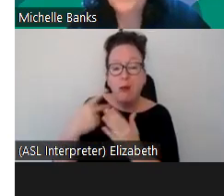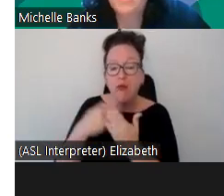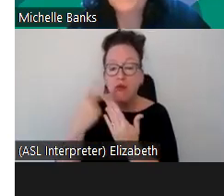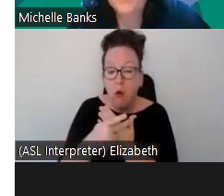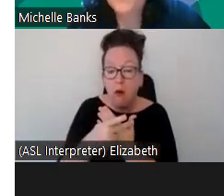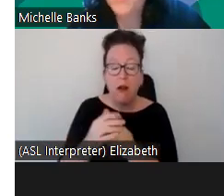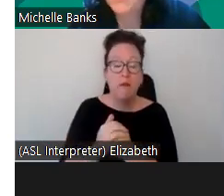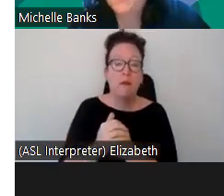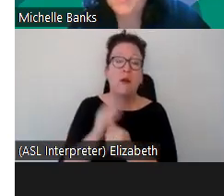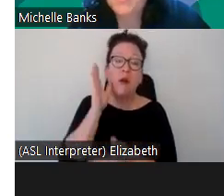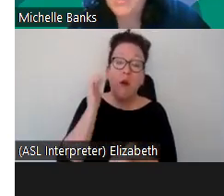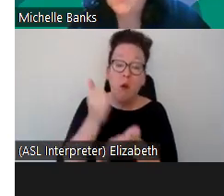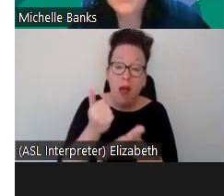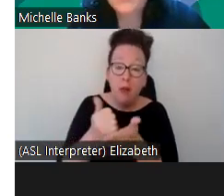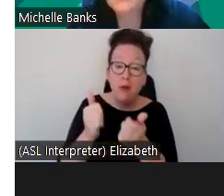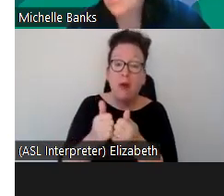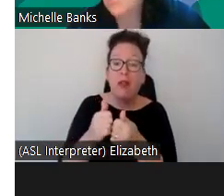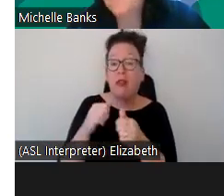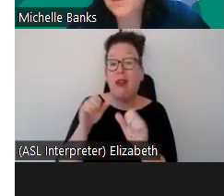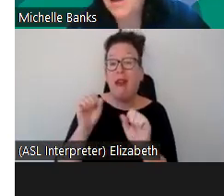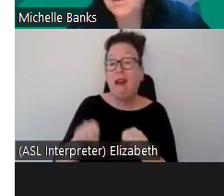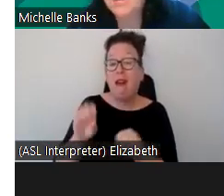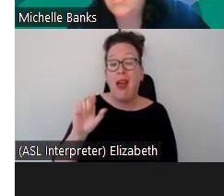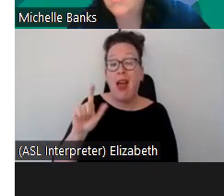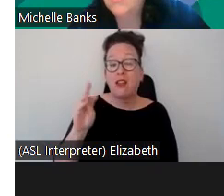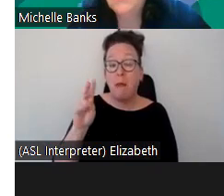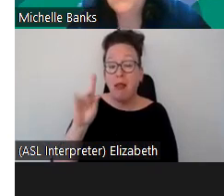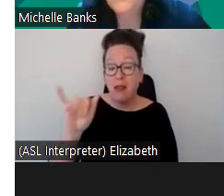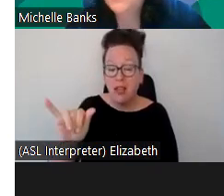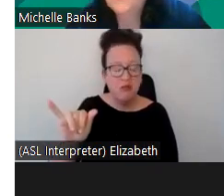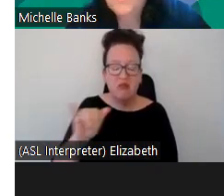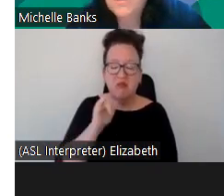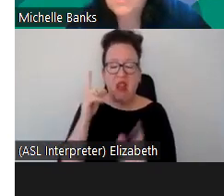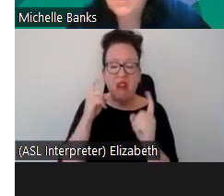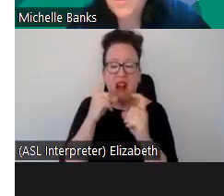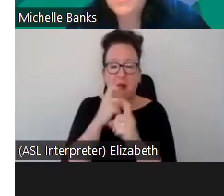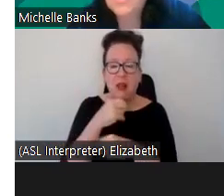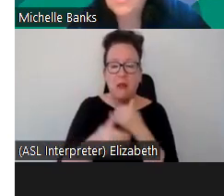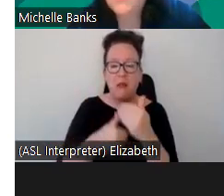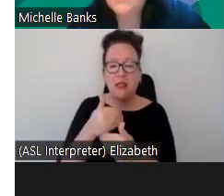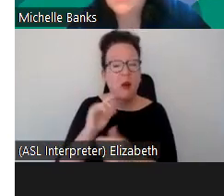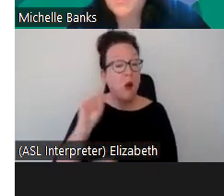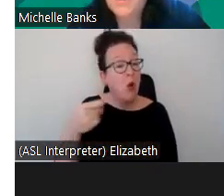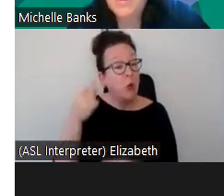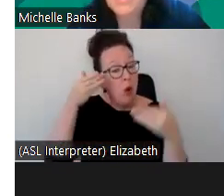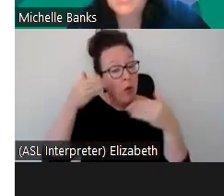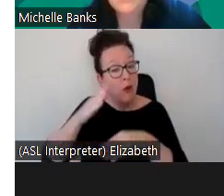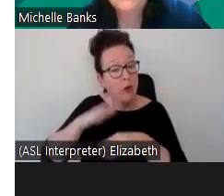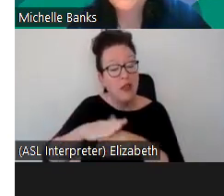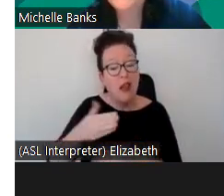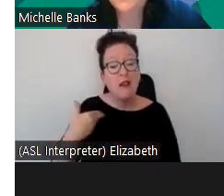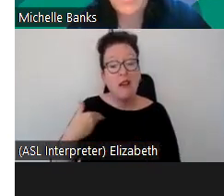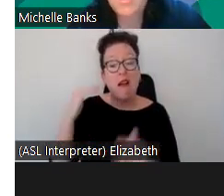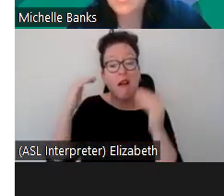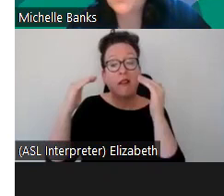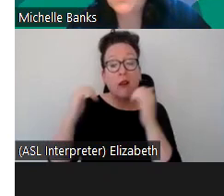help you with eligibility, which is not complicated at all. We do only serve young adults with disabilities, but